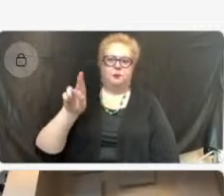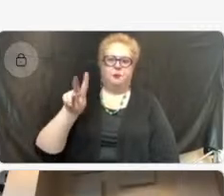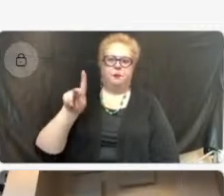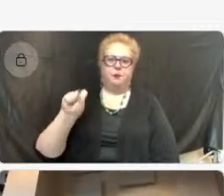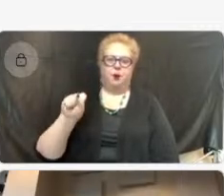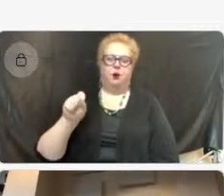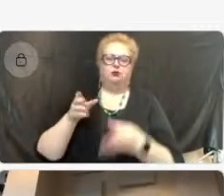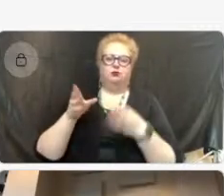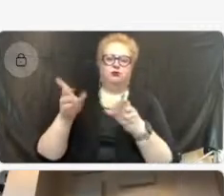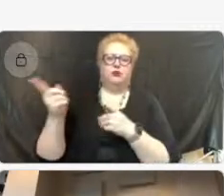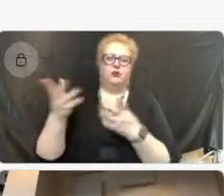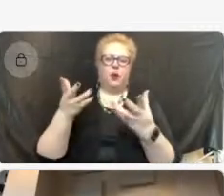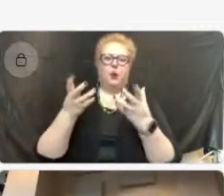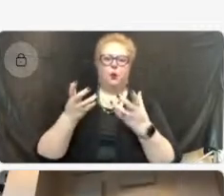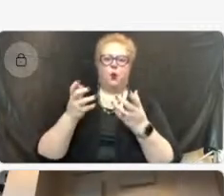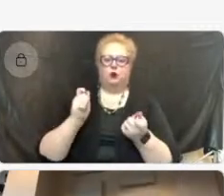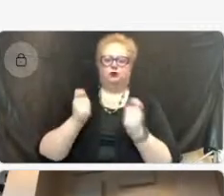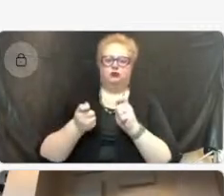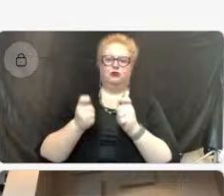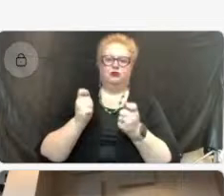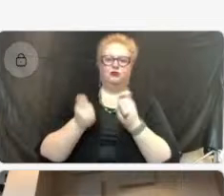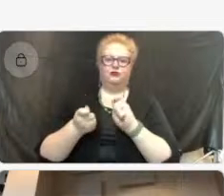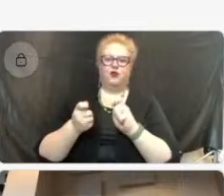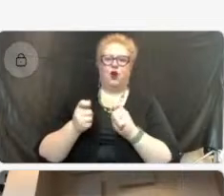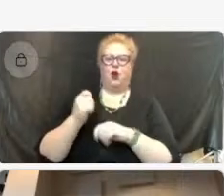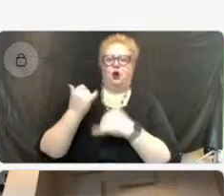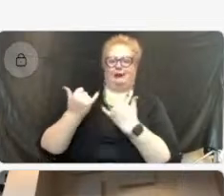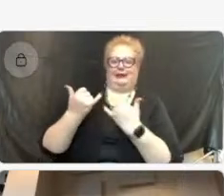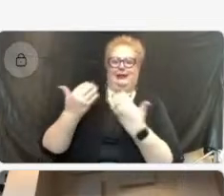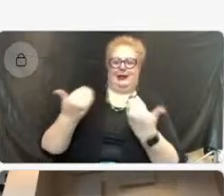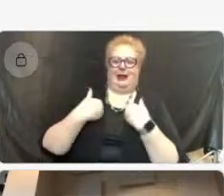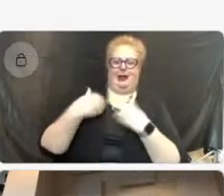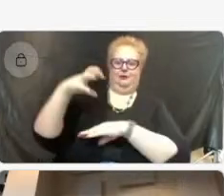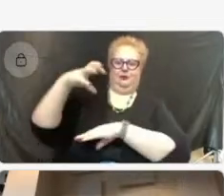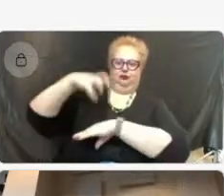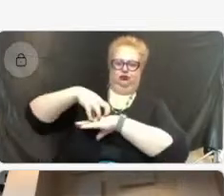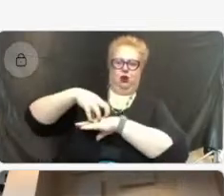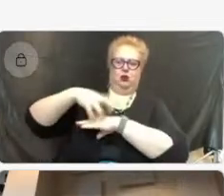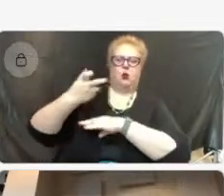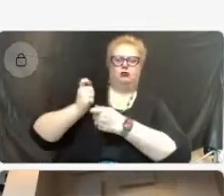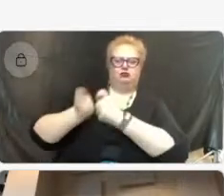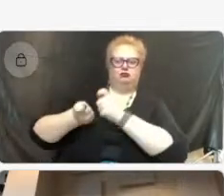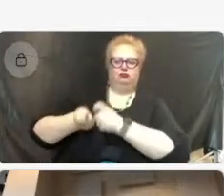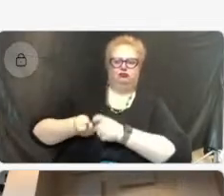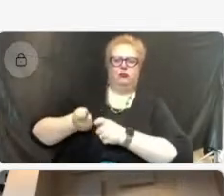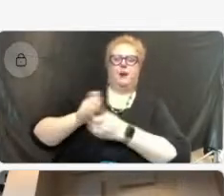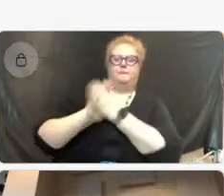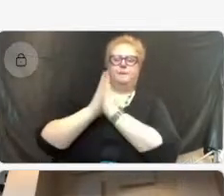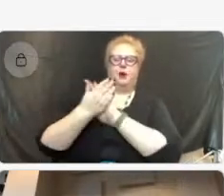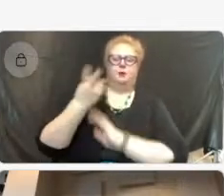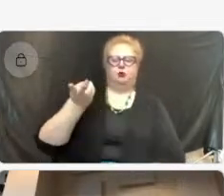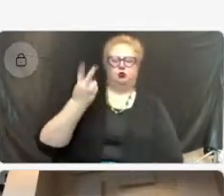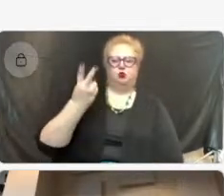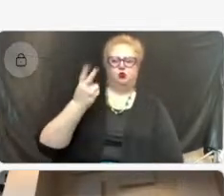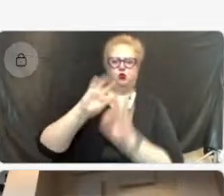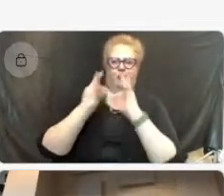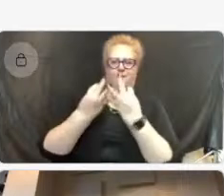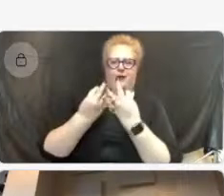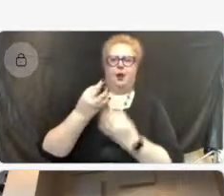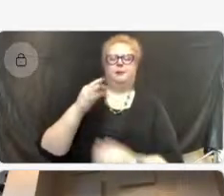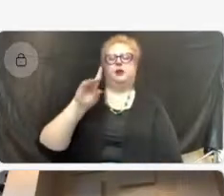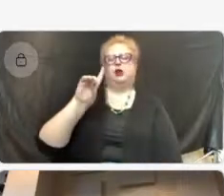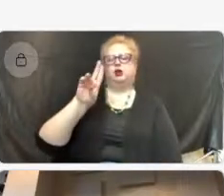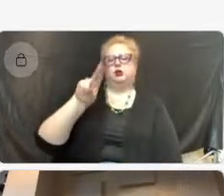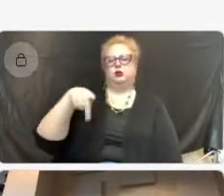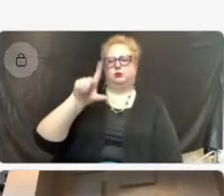use permit to allow the conversion of the existing structure located at 900 South Park Street into a two-family duplex residential dwelling.